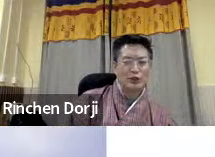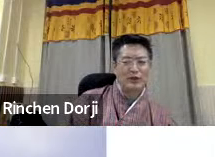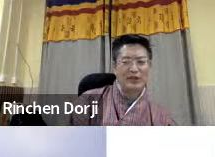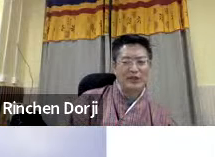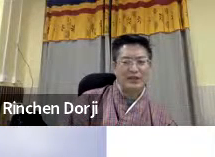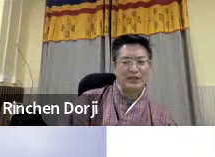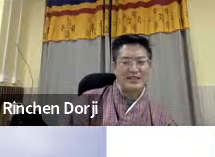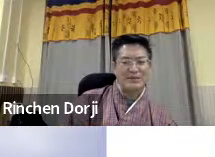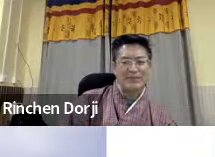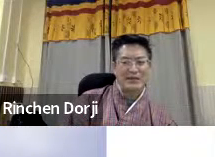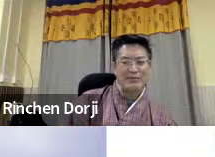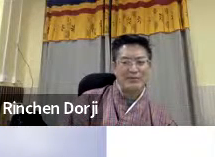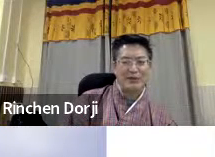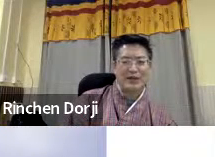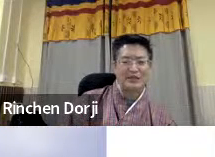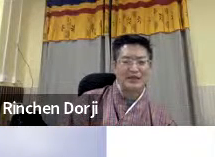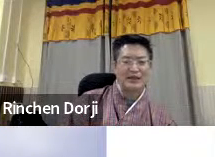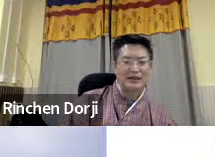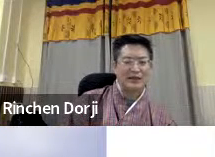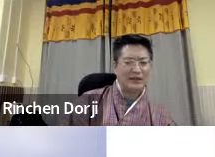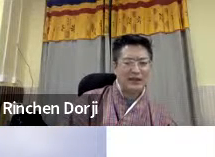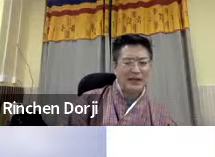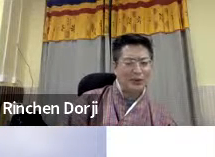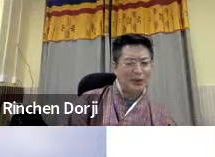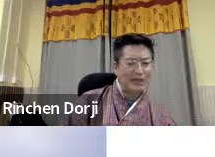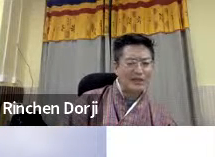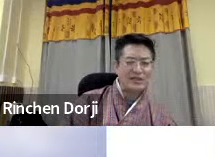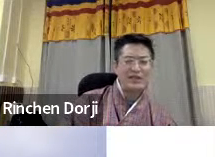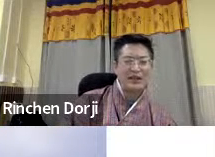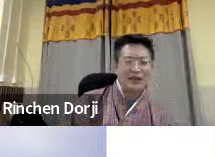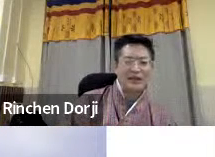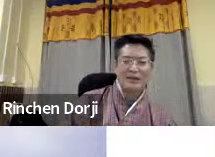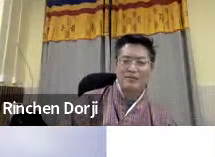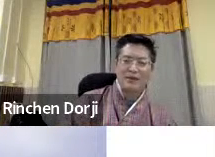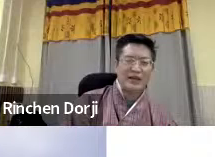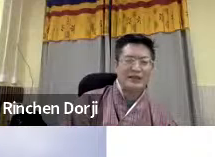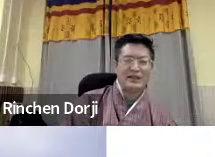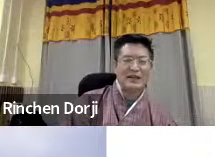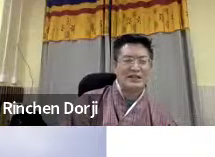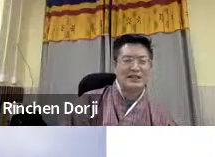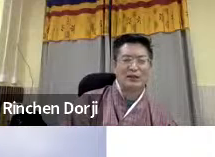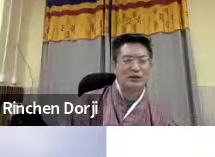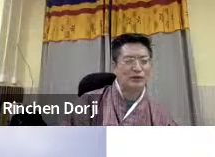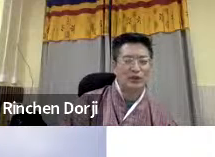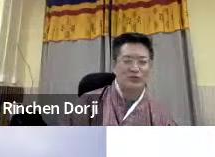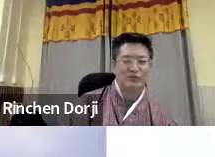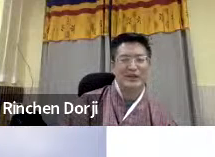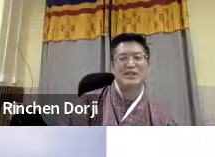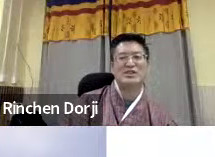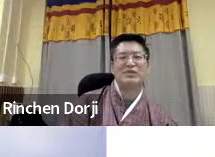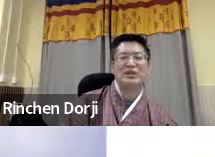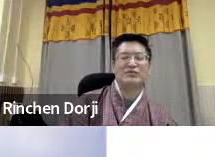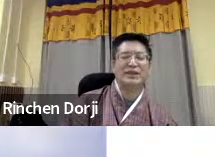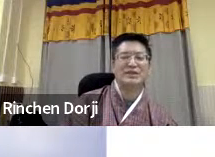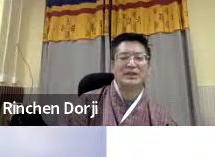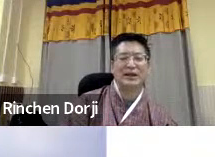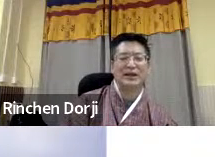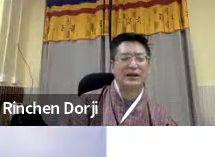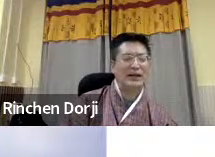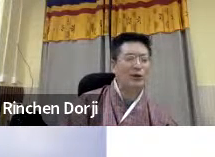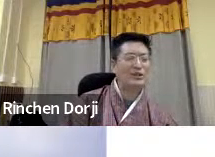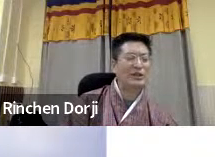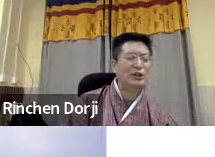during the COVID-19 pandemic period, our country, like many other countries, had gone through a very difficult